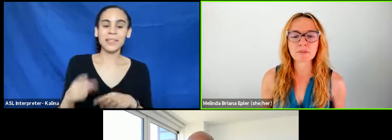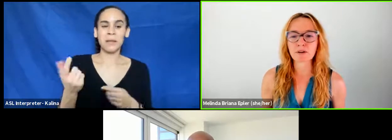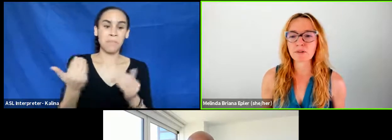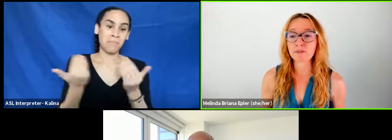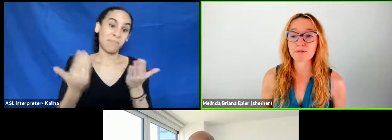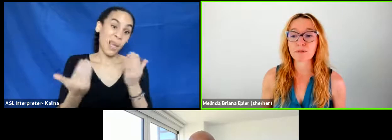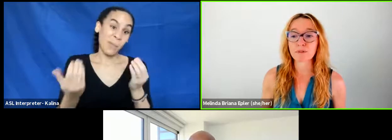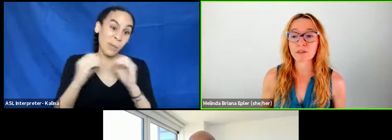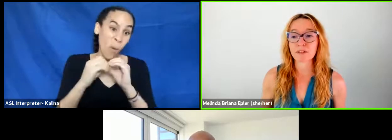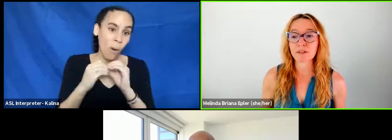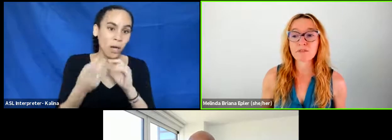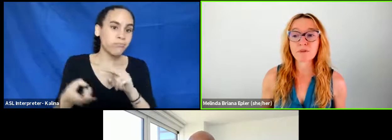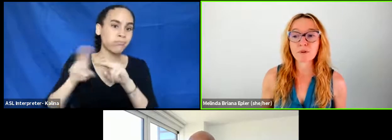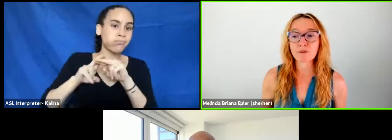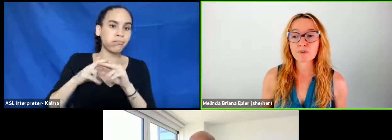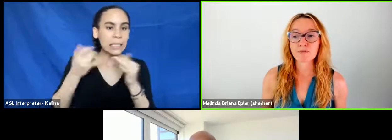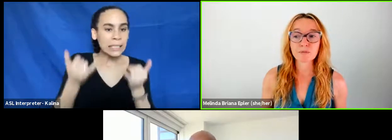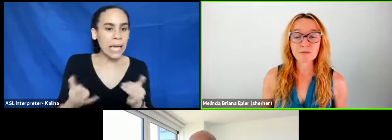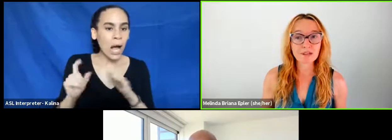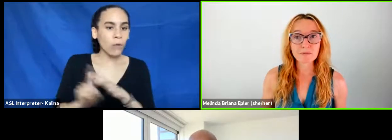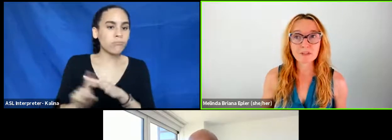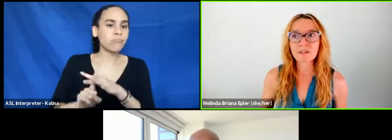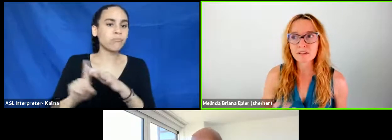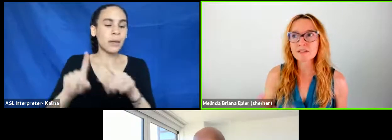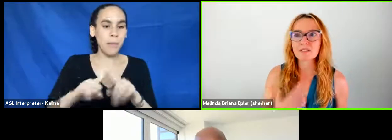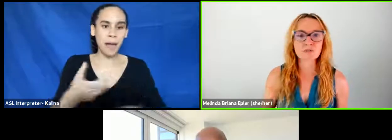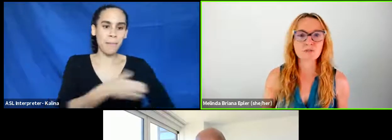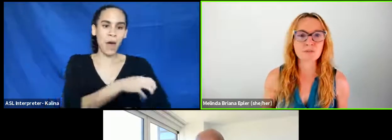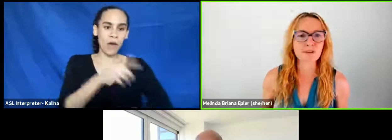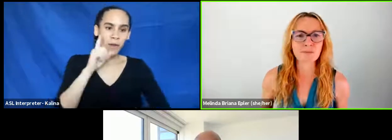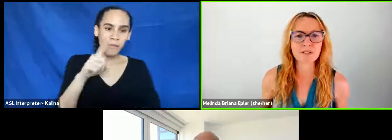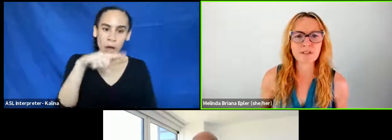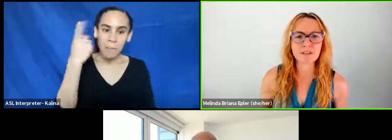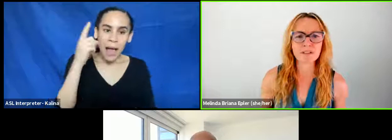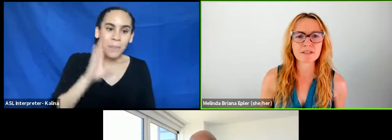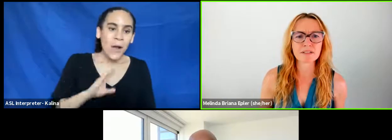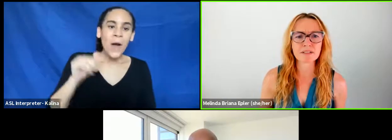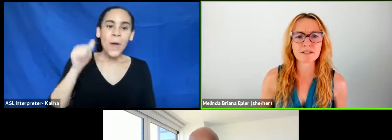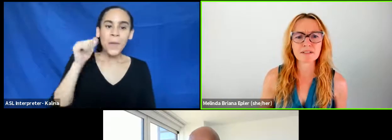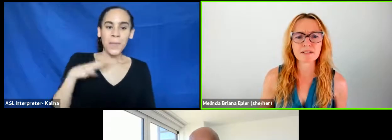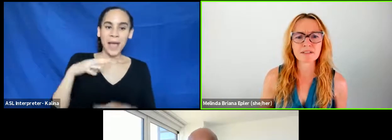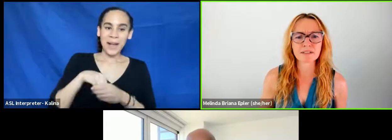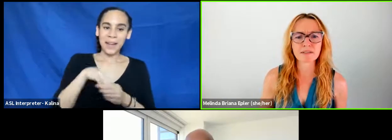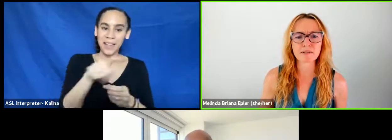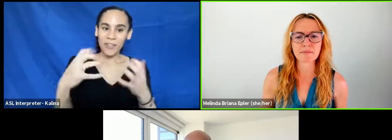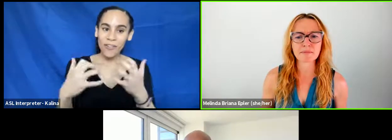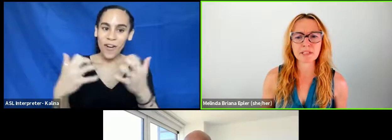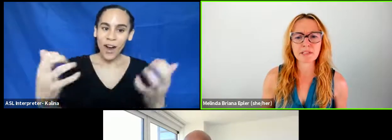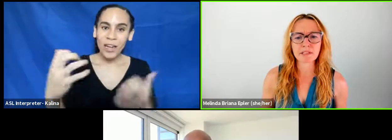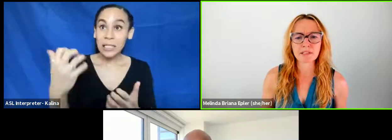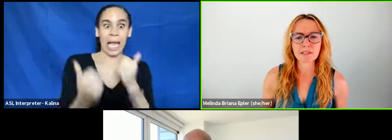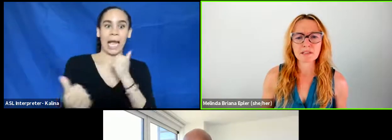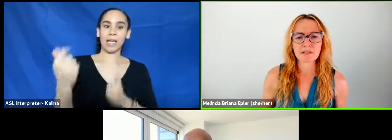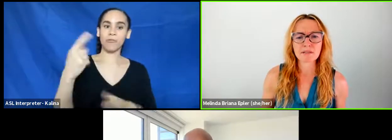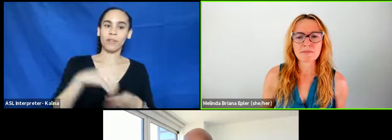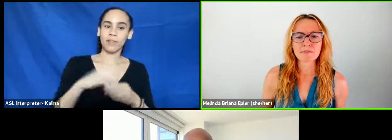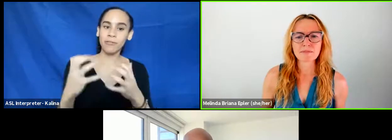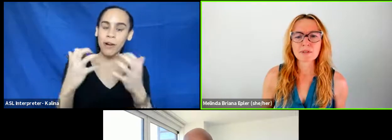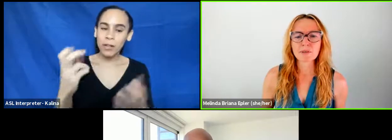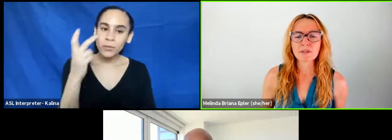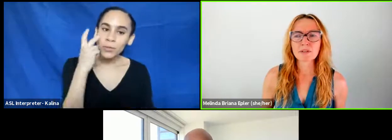but it was powerful for Black men in the audience and also for anybody in the audience to see that.